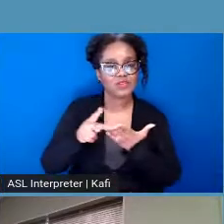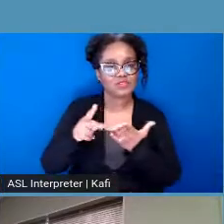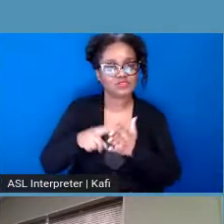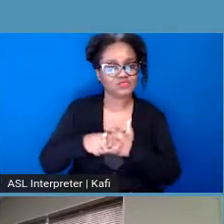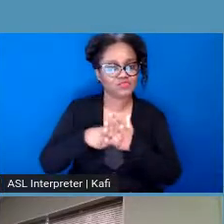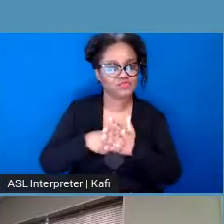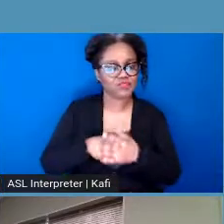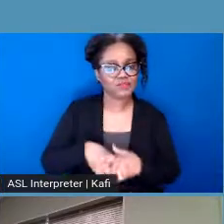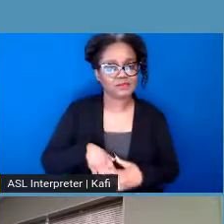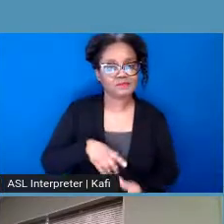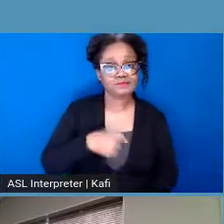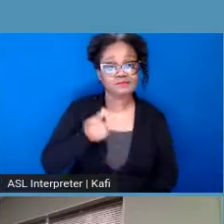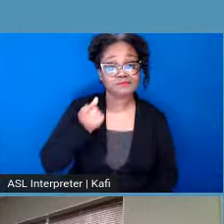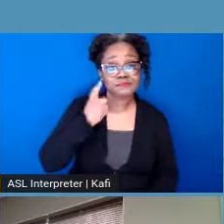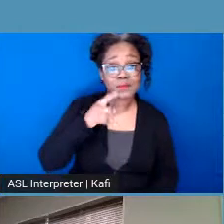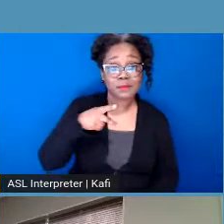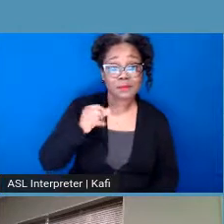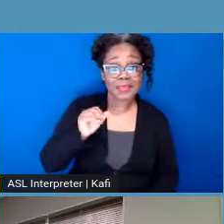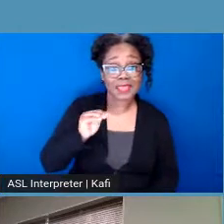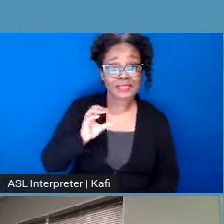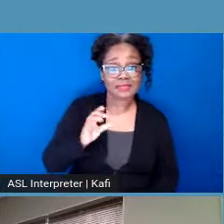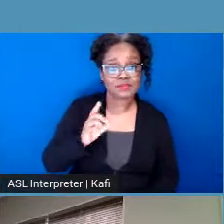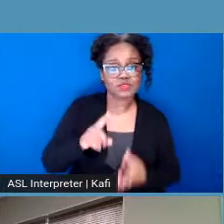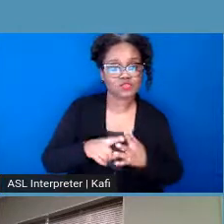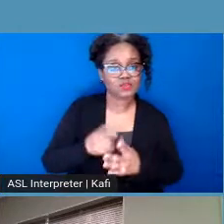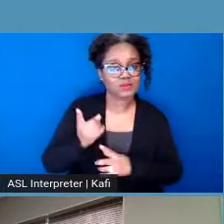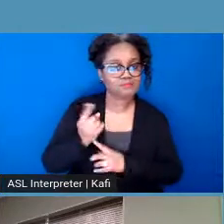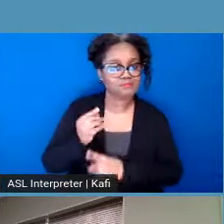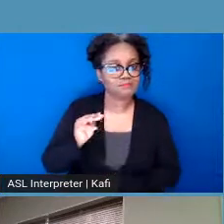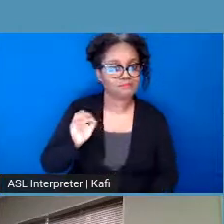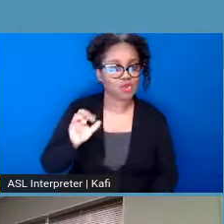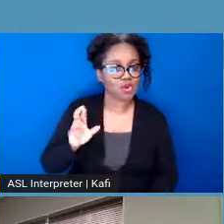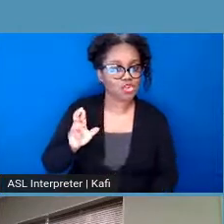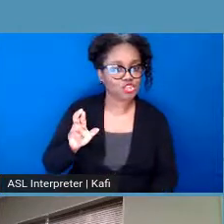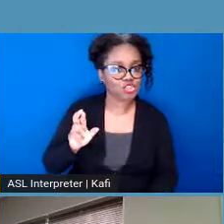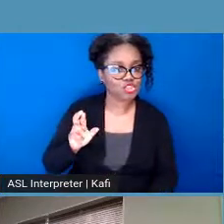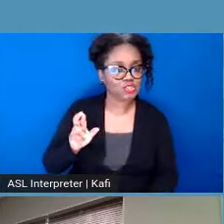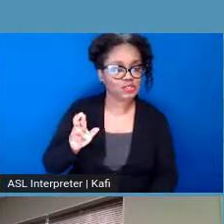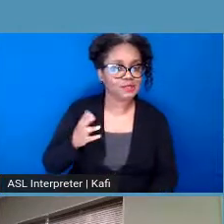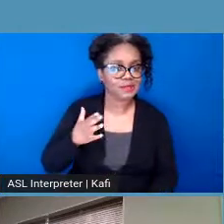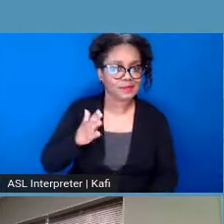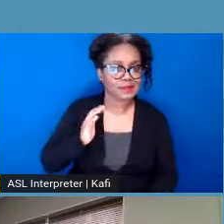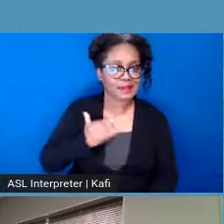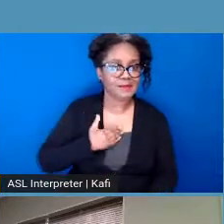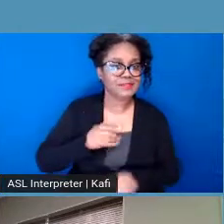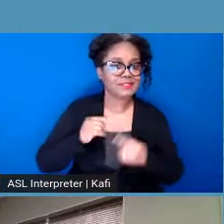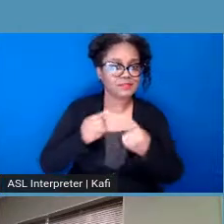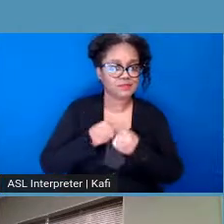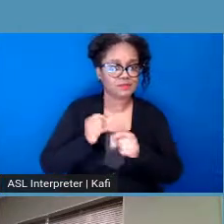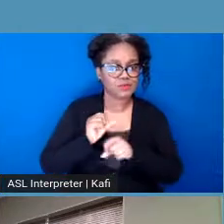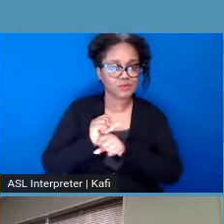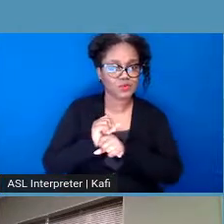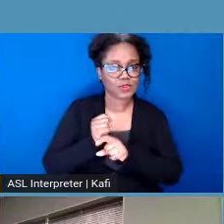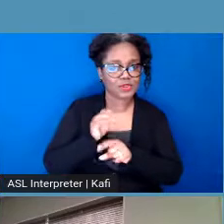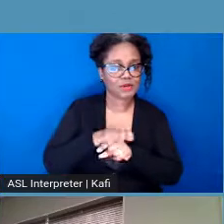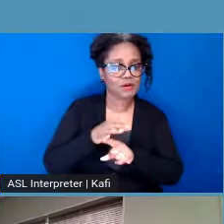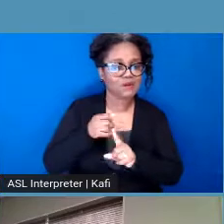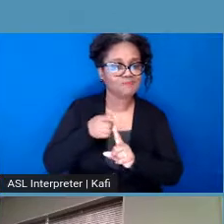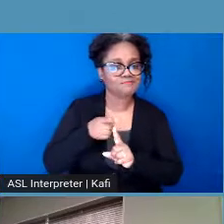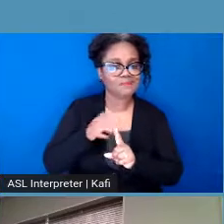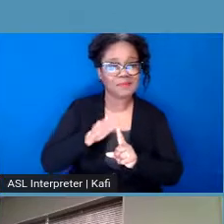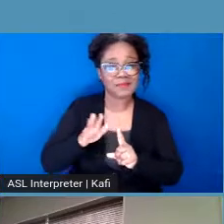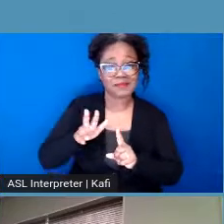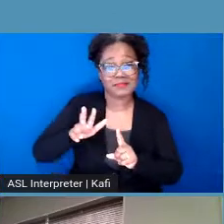March, our team was working on an inventory. So there were about three of